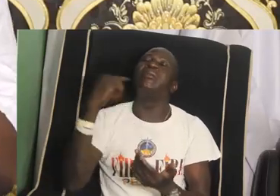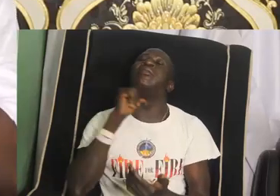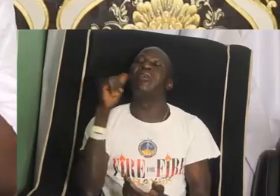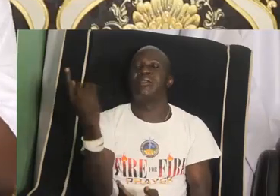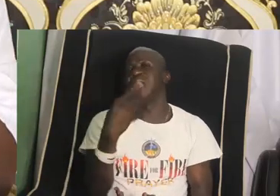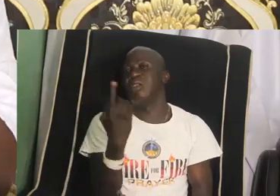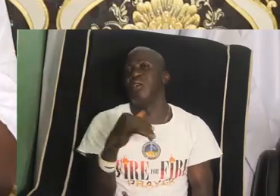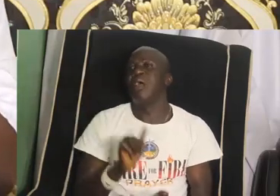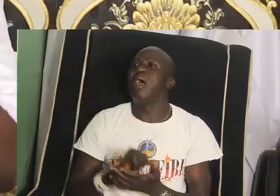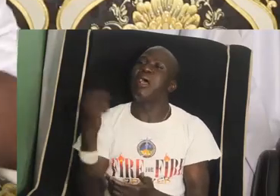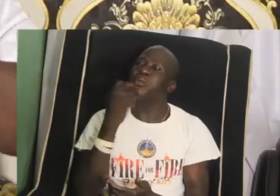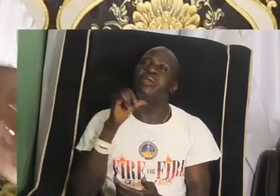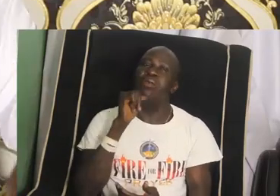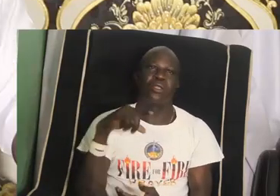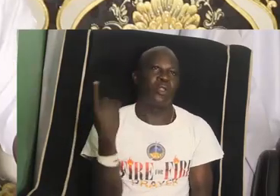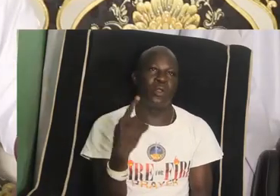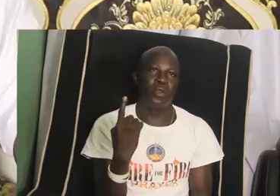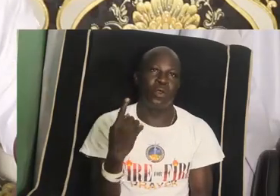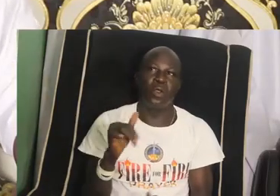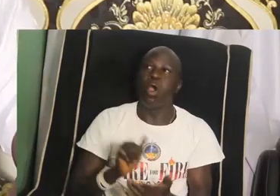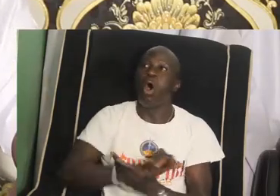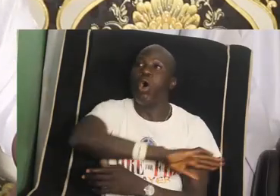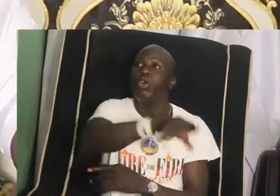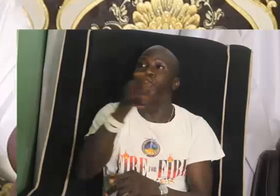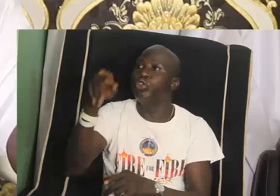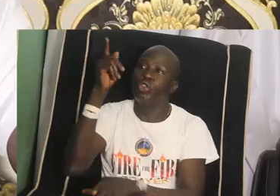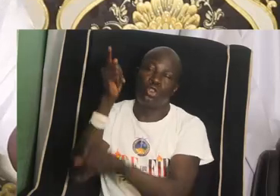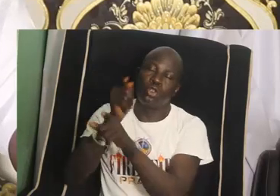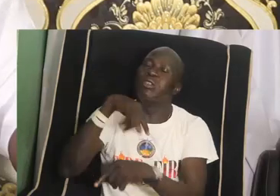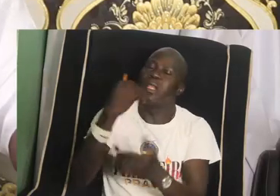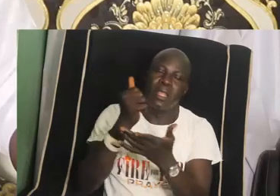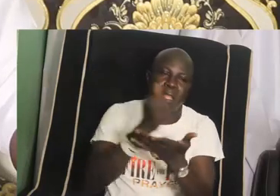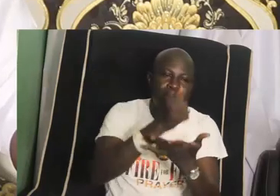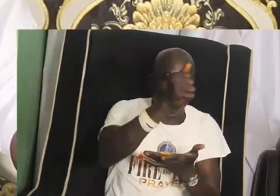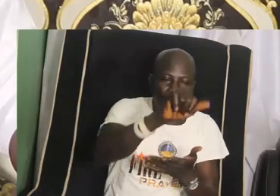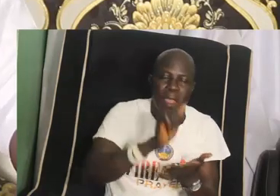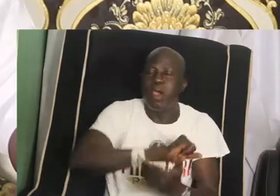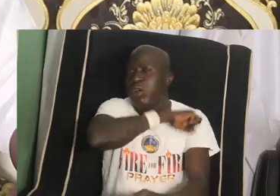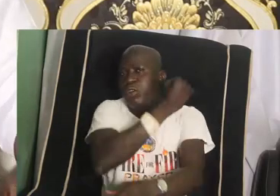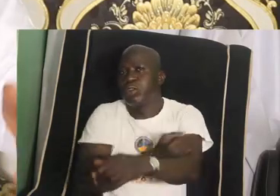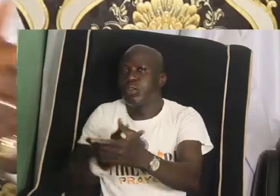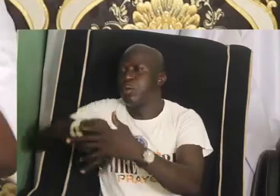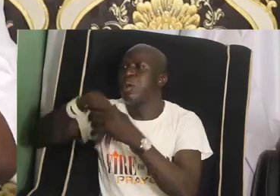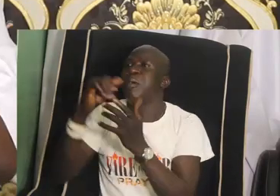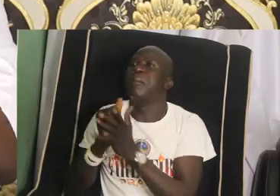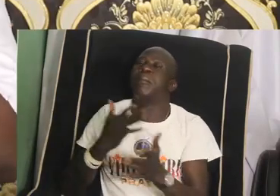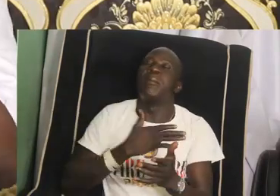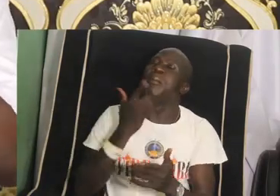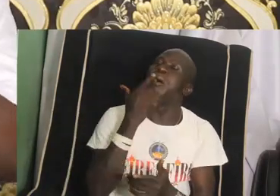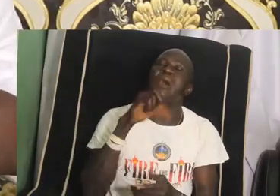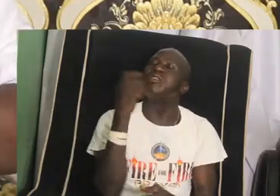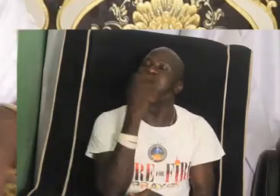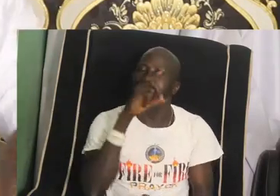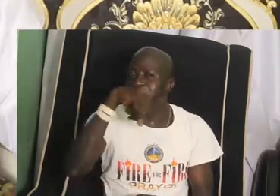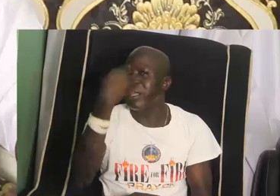not alone. Mo so mi o daso. I speak not alone. Kiki ko sami. You should just say amen. I said jade lana o me. I'm sorry to cause that for my mouth. Mo pada se